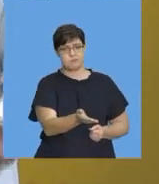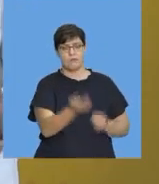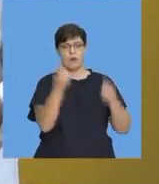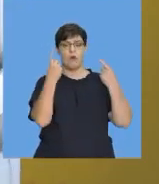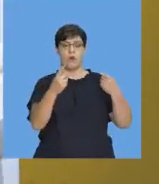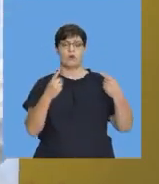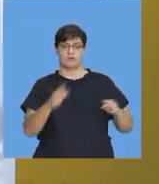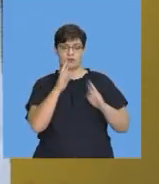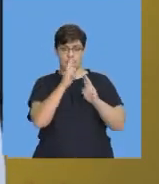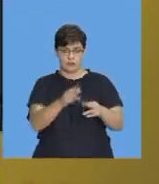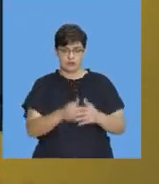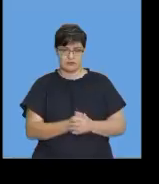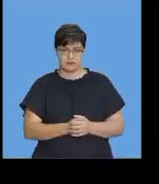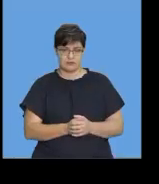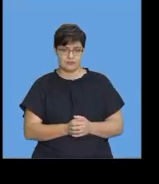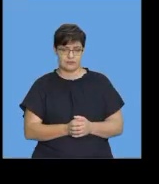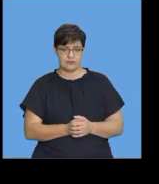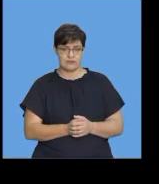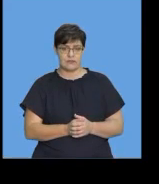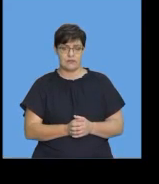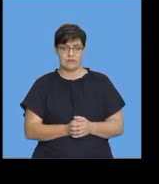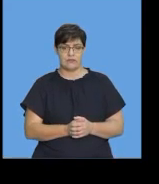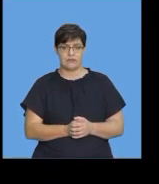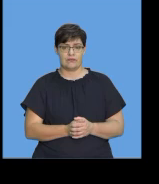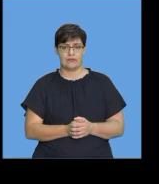report. Okay.